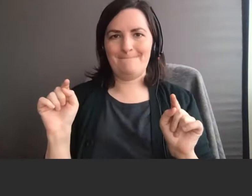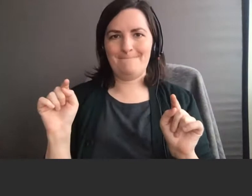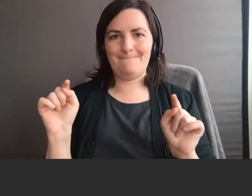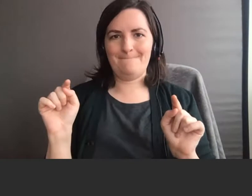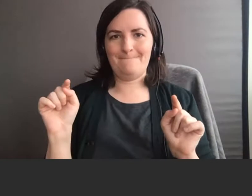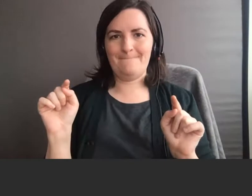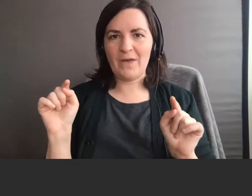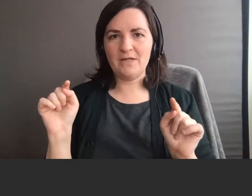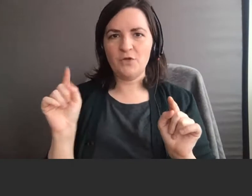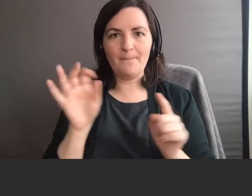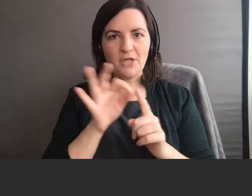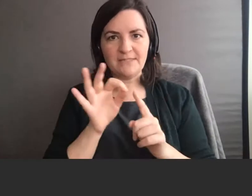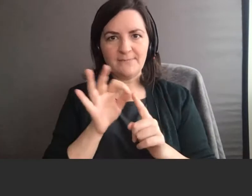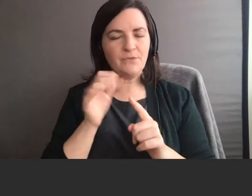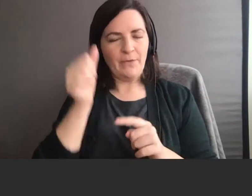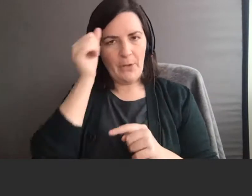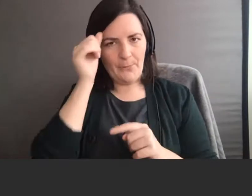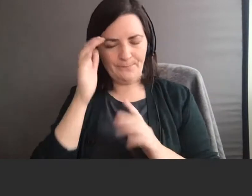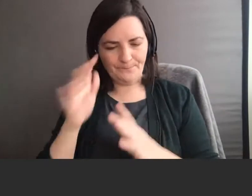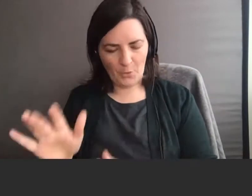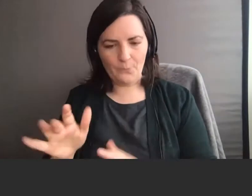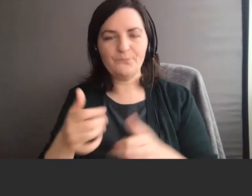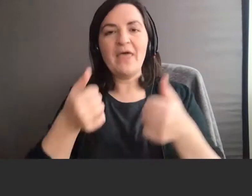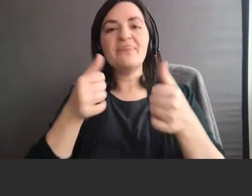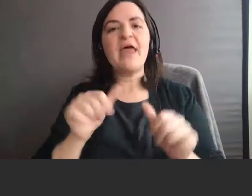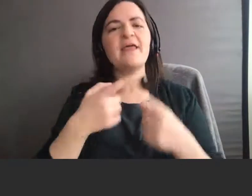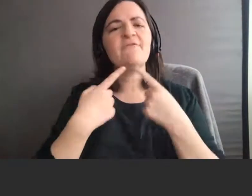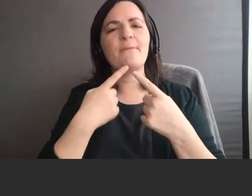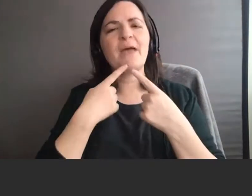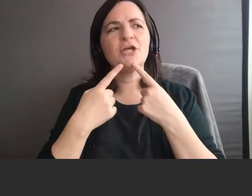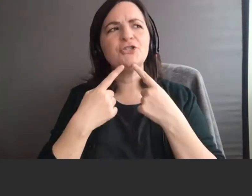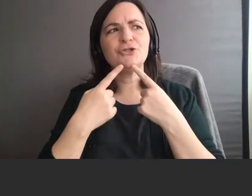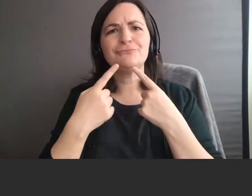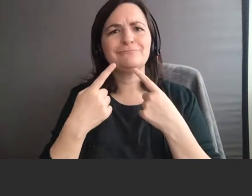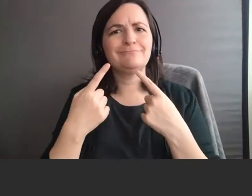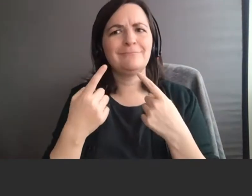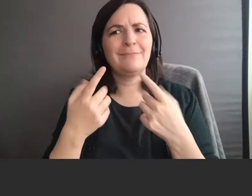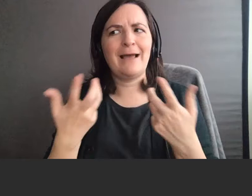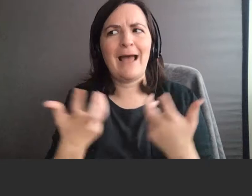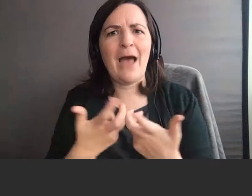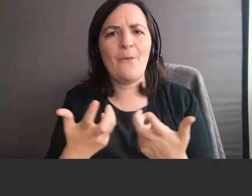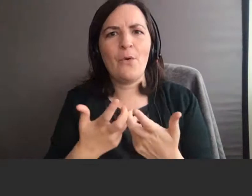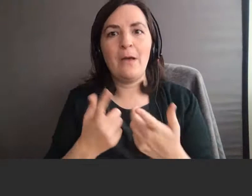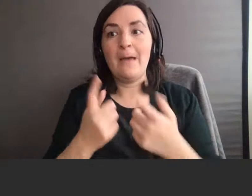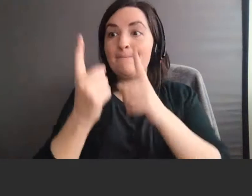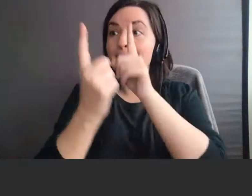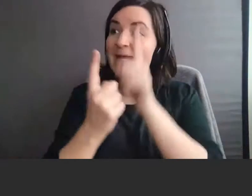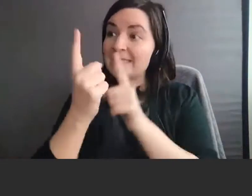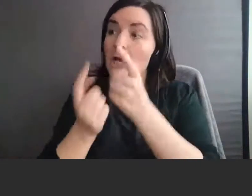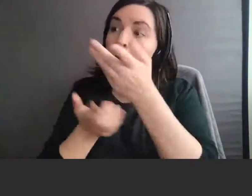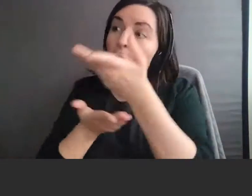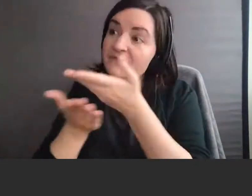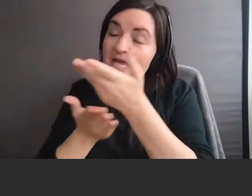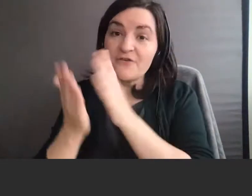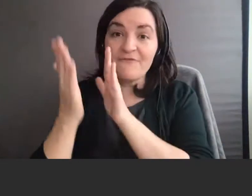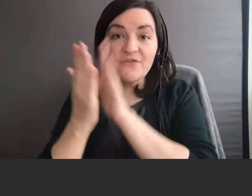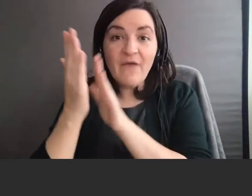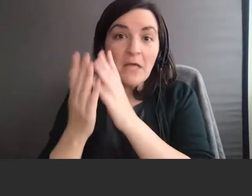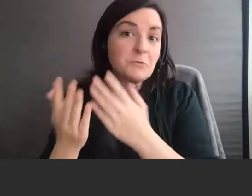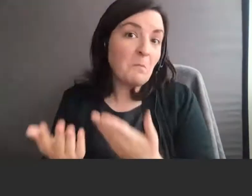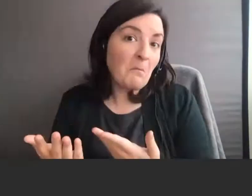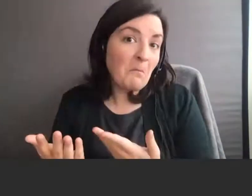parents? Are you going to get the information by meeting them face to face and having a conversation with them? We might